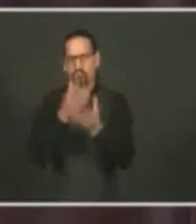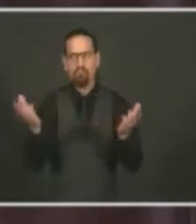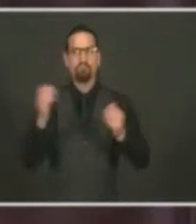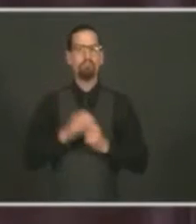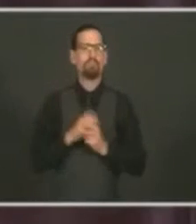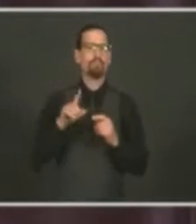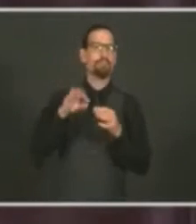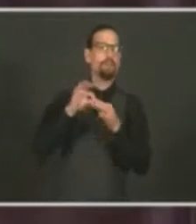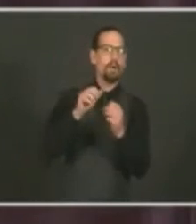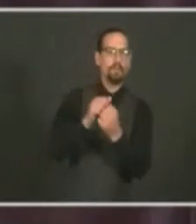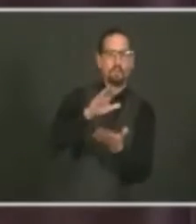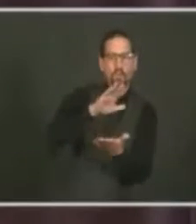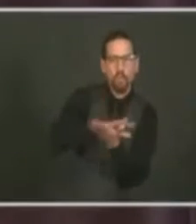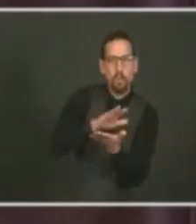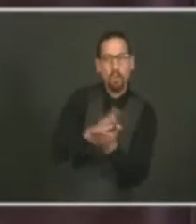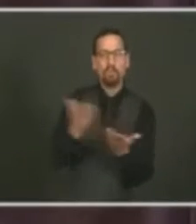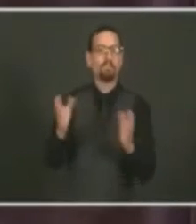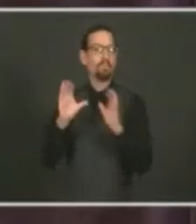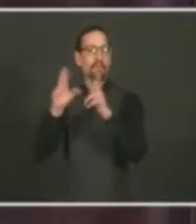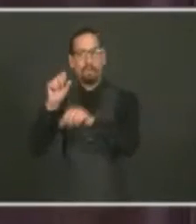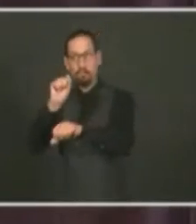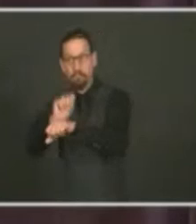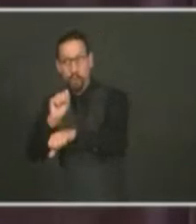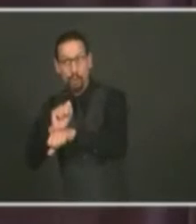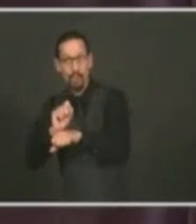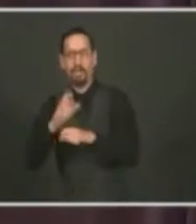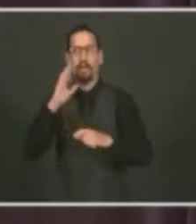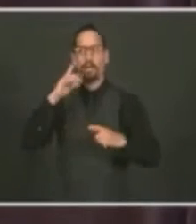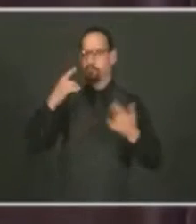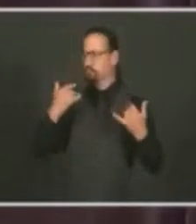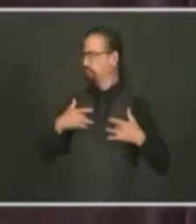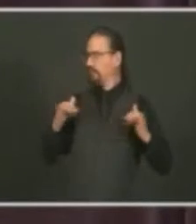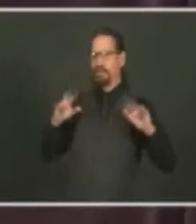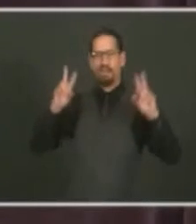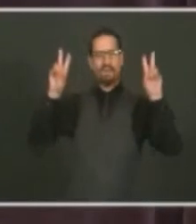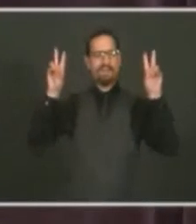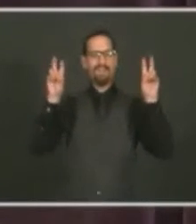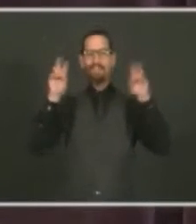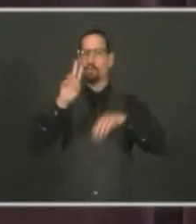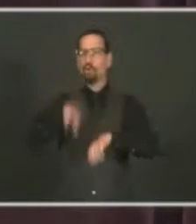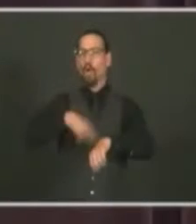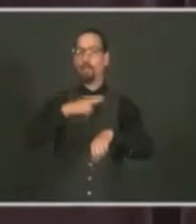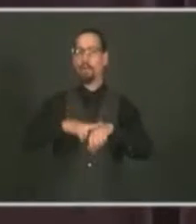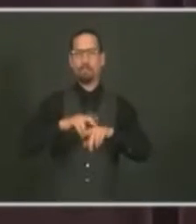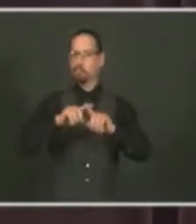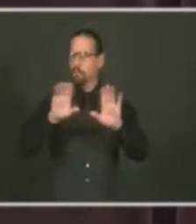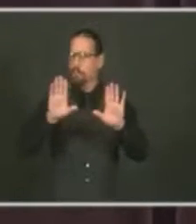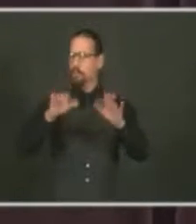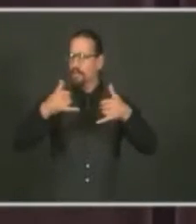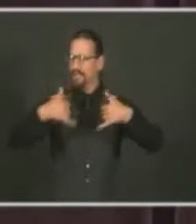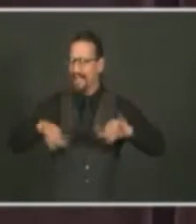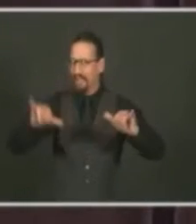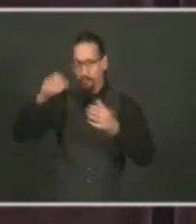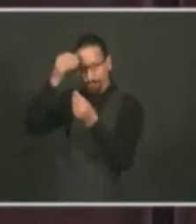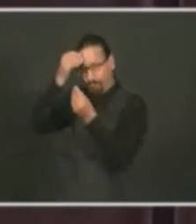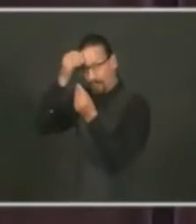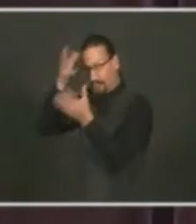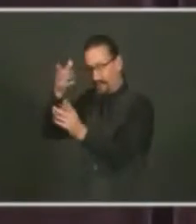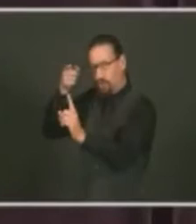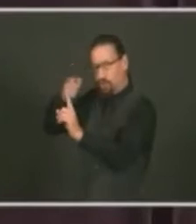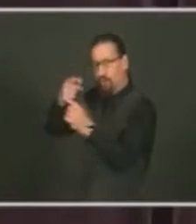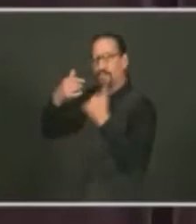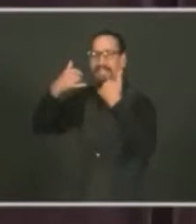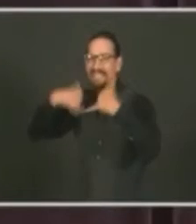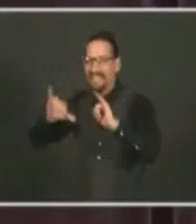going to work, there's still a lot of information coming out about testing, about therapeutics, about a